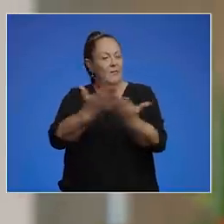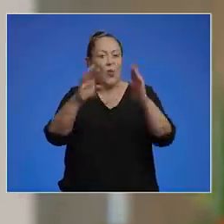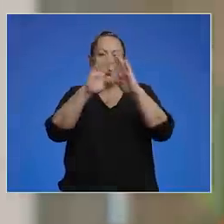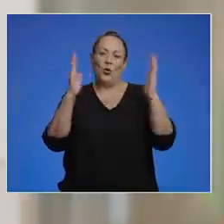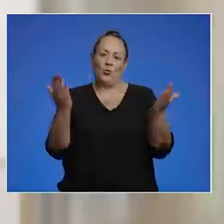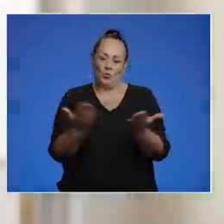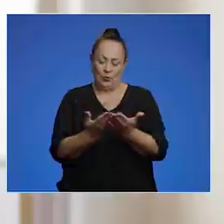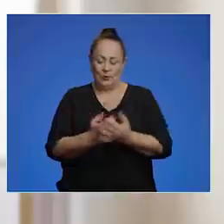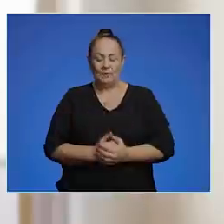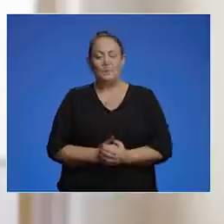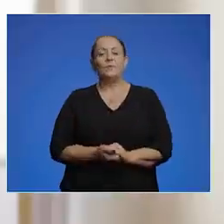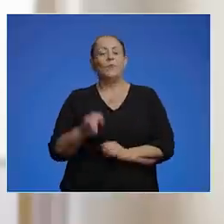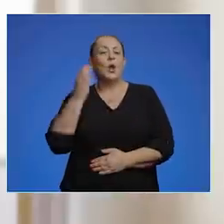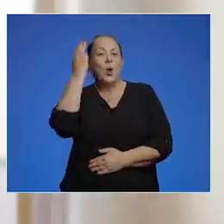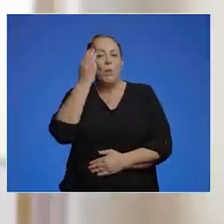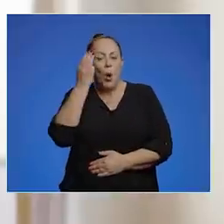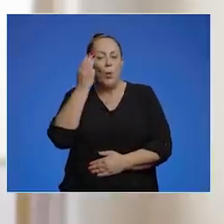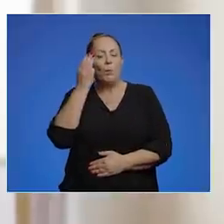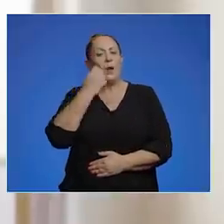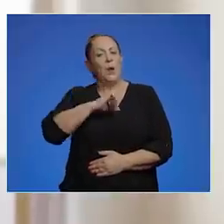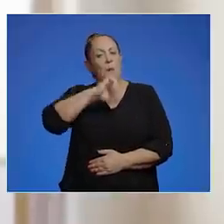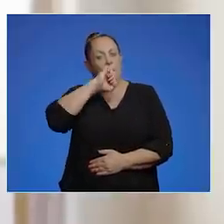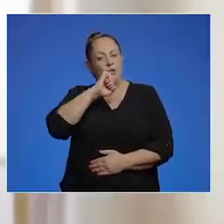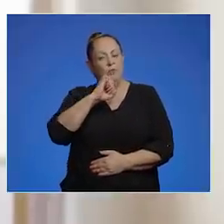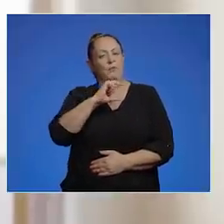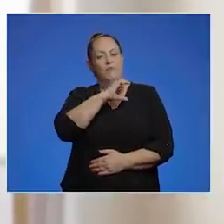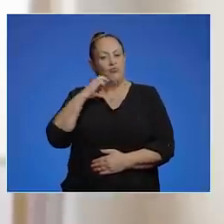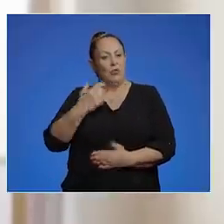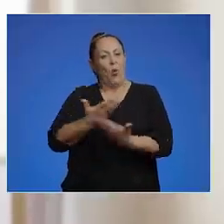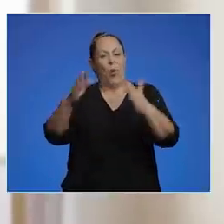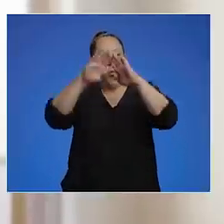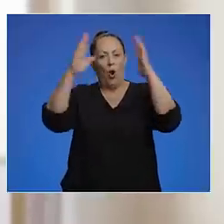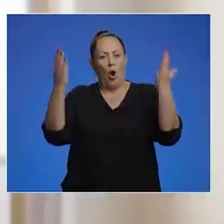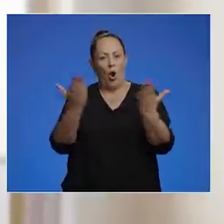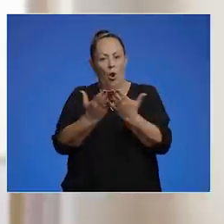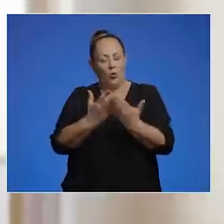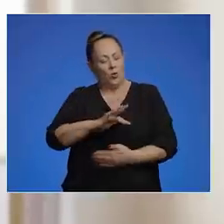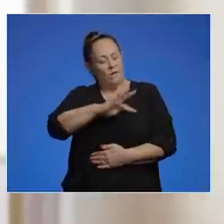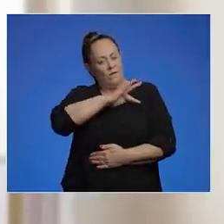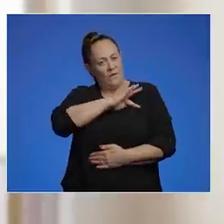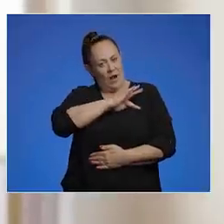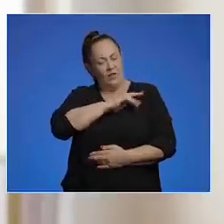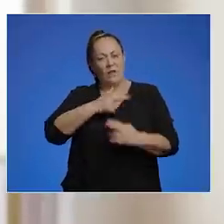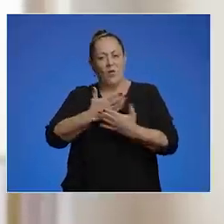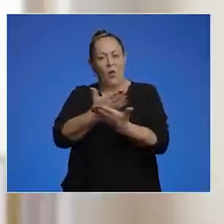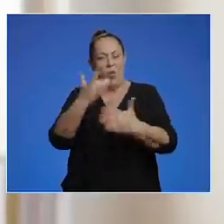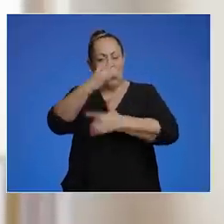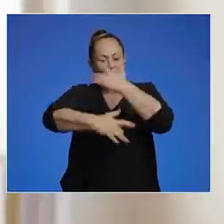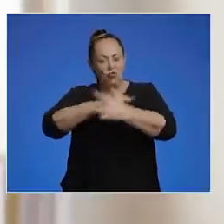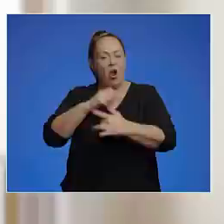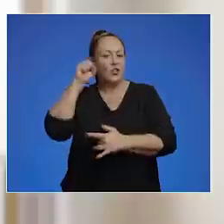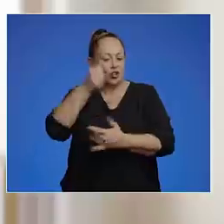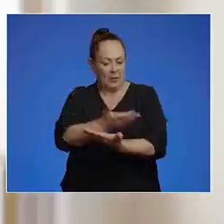of the world. That the Pope and all bishops and priests throughout the world will be faithful shepherds of Christ's